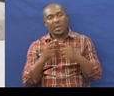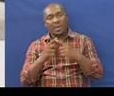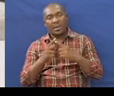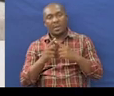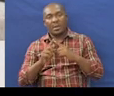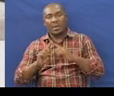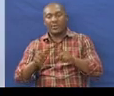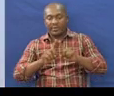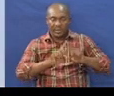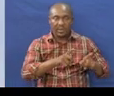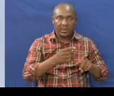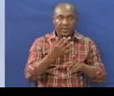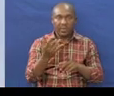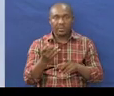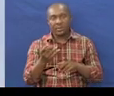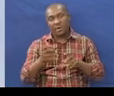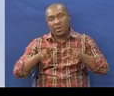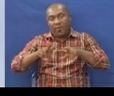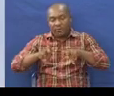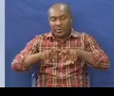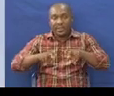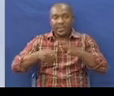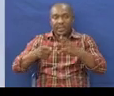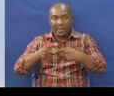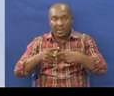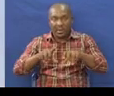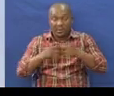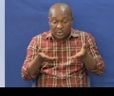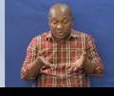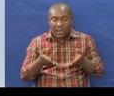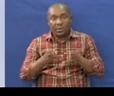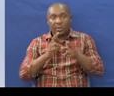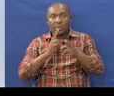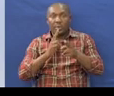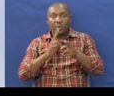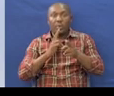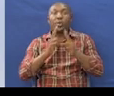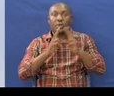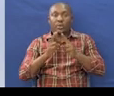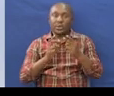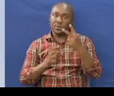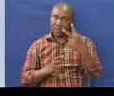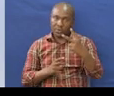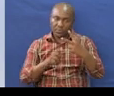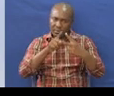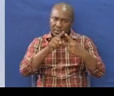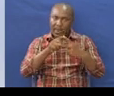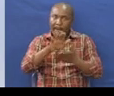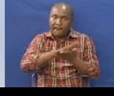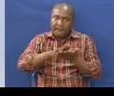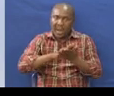of research data, but today we are discussing primarily two types of research data. And these are